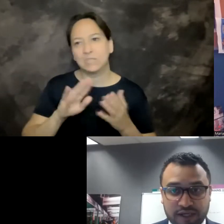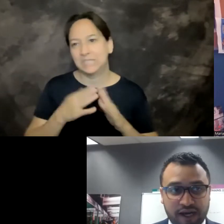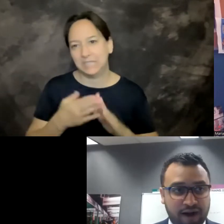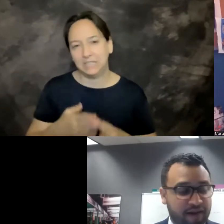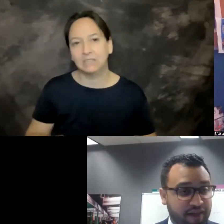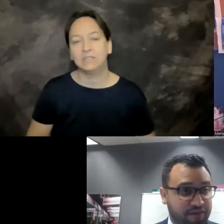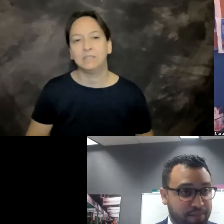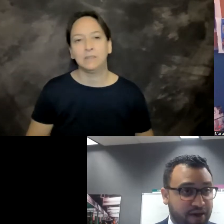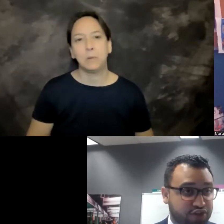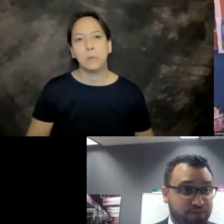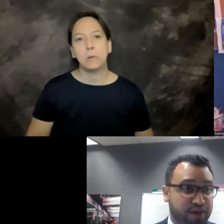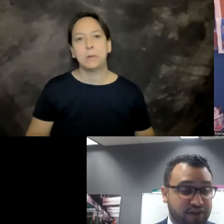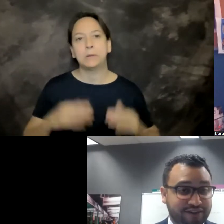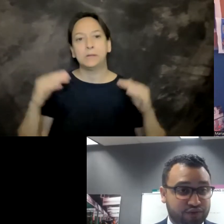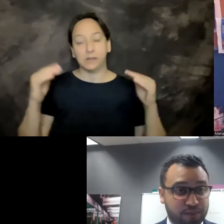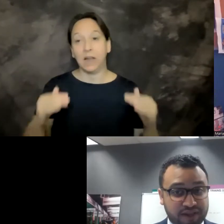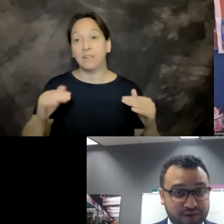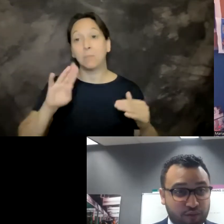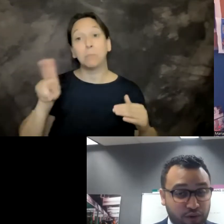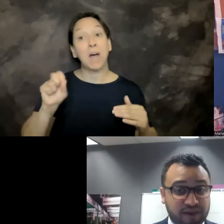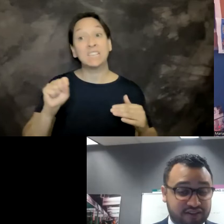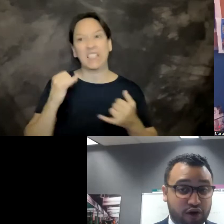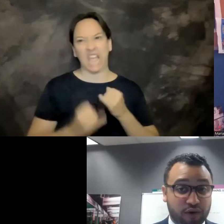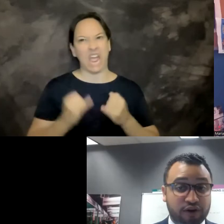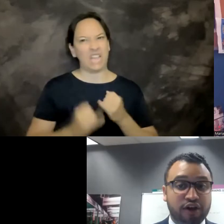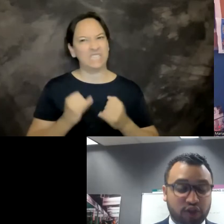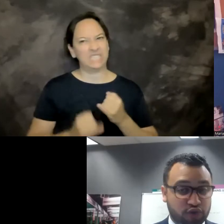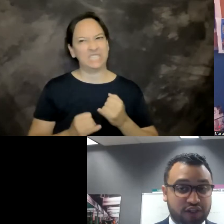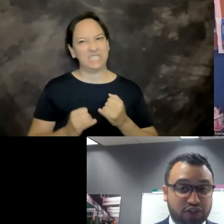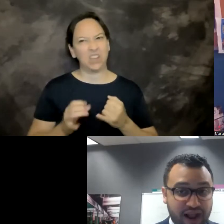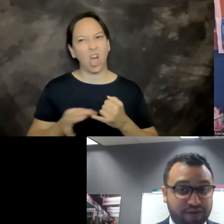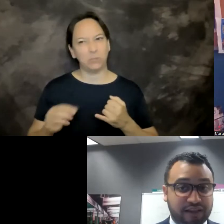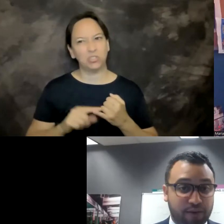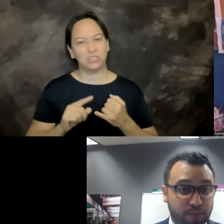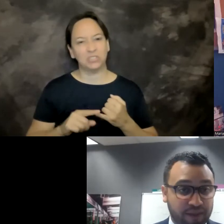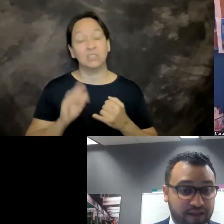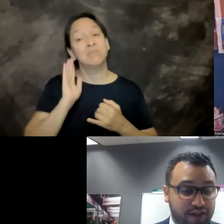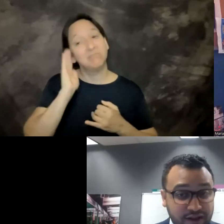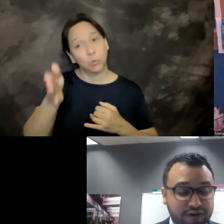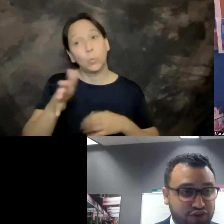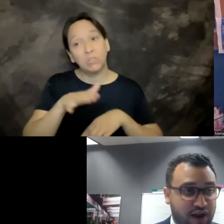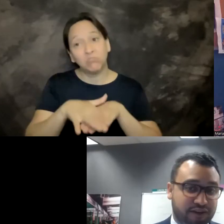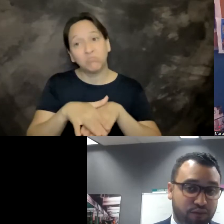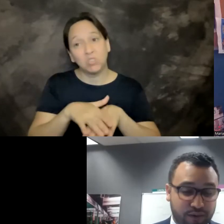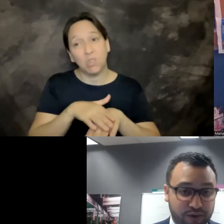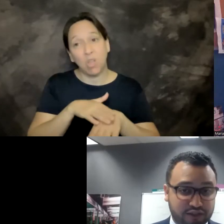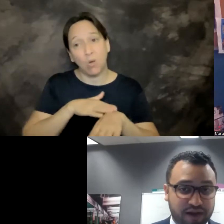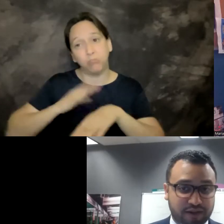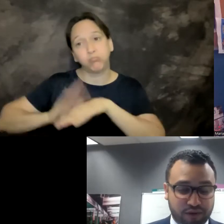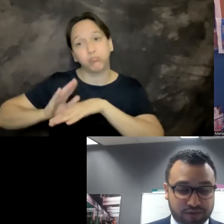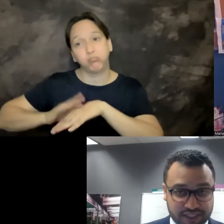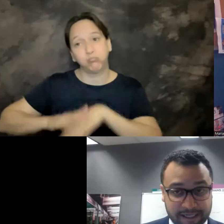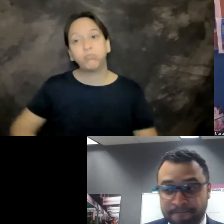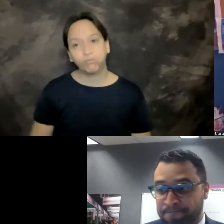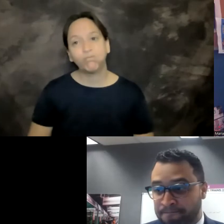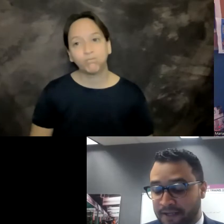to. And that the bus should be your last resort because it will be slower due to the traffic that will be, the increased traffic that we expect that